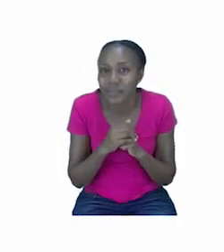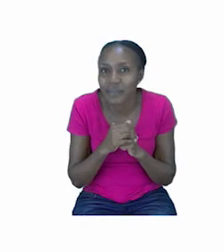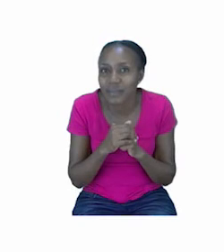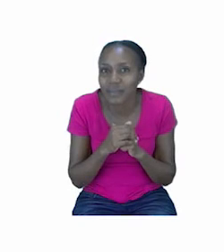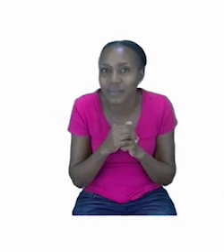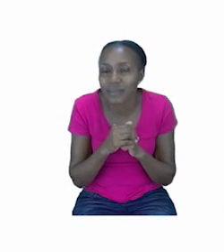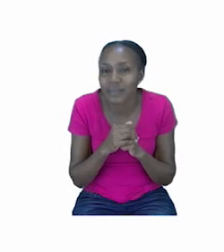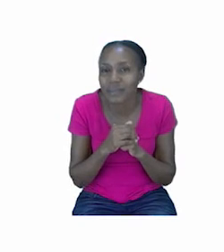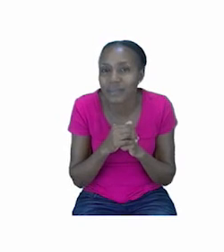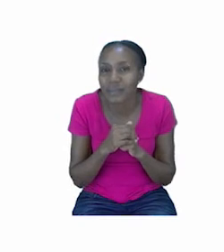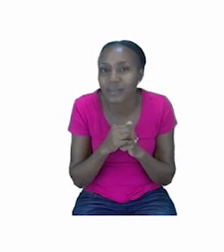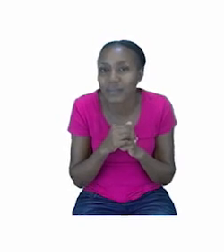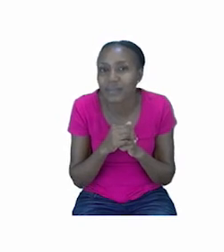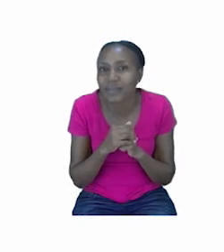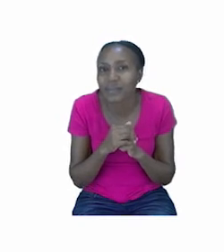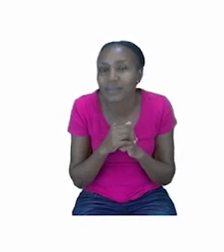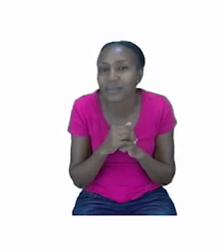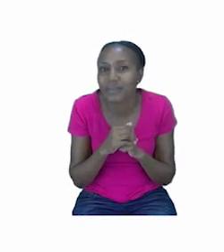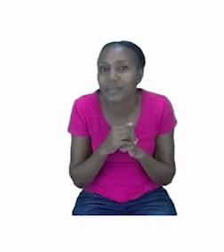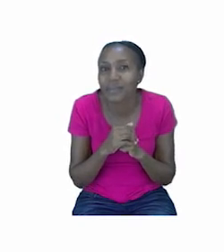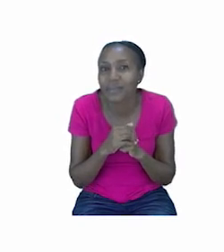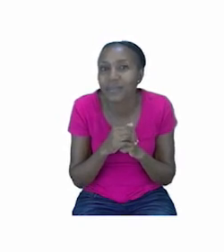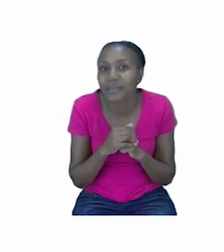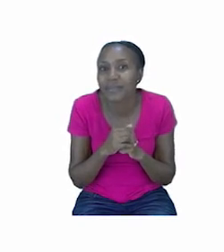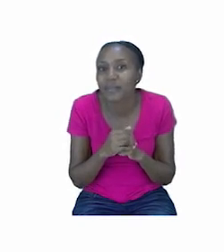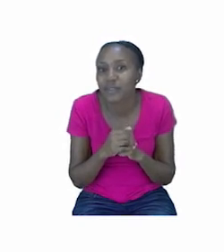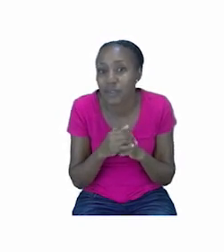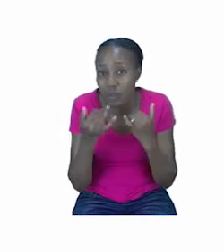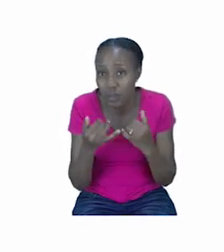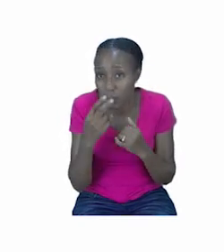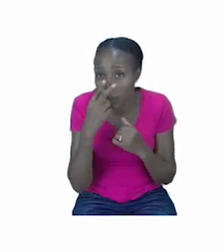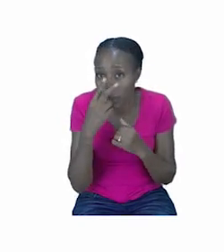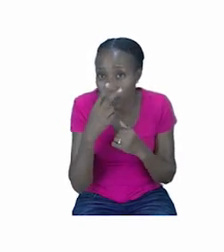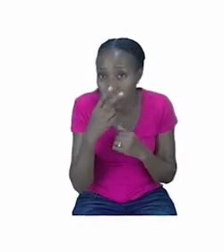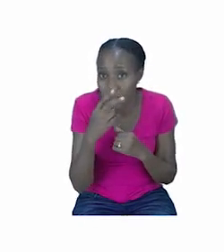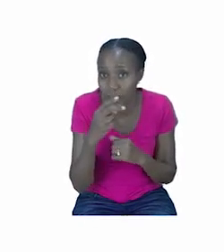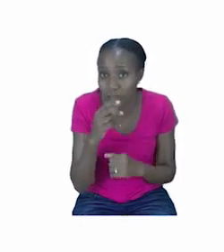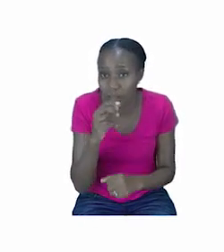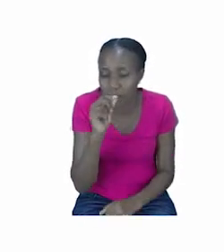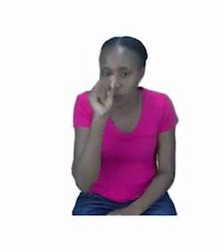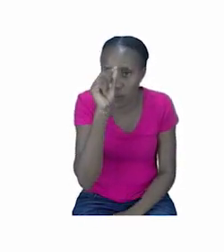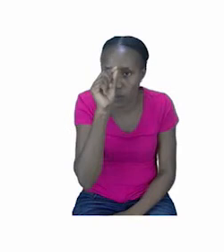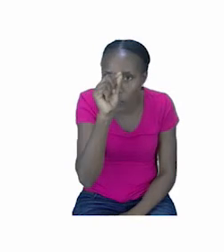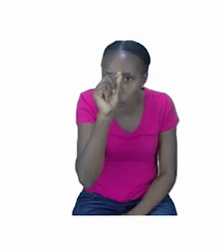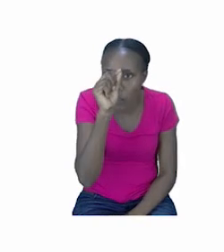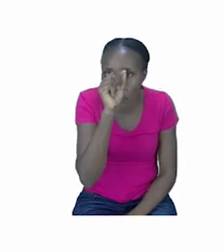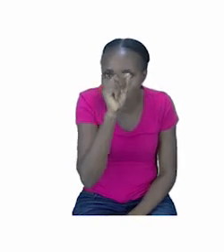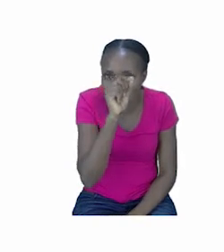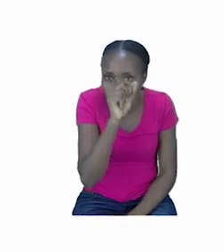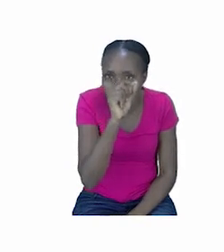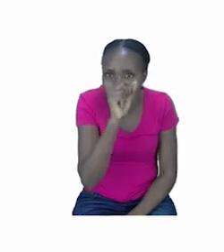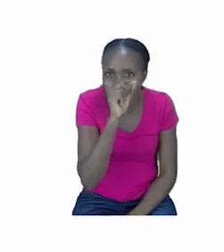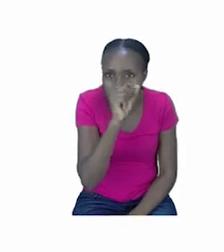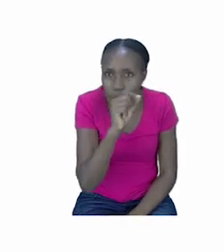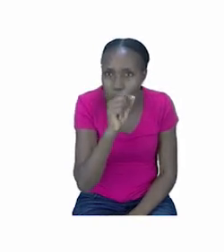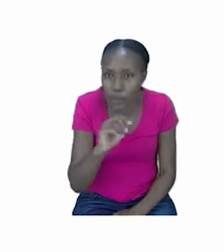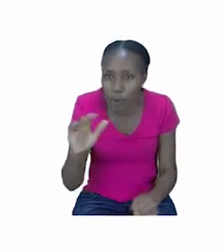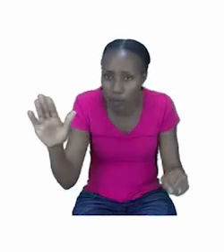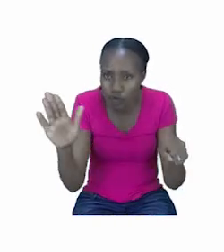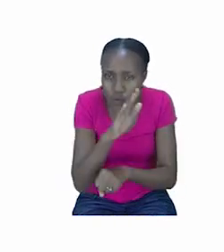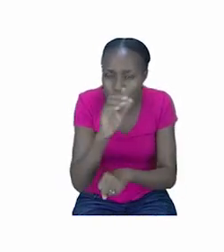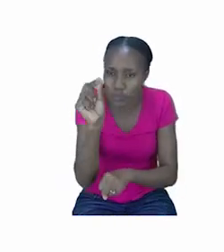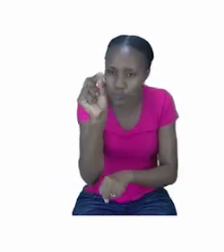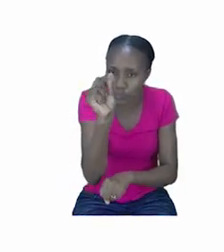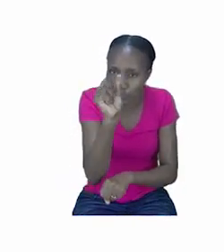this puppy is to join the dots to complete the picture. Well done, my